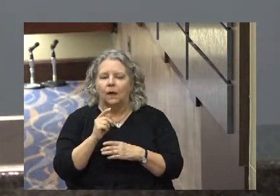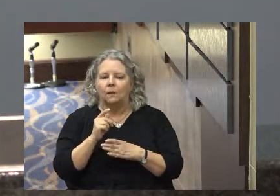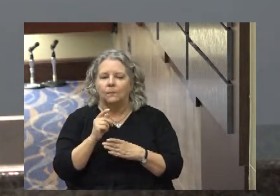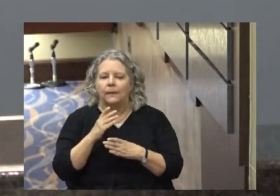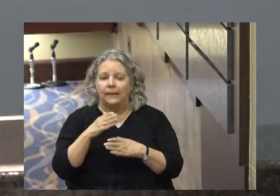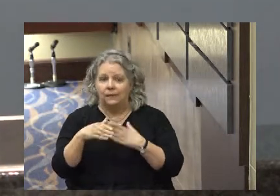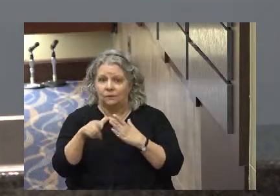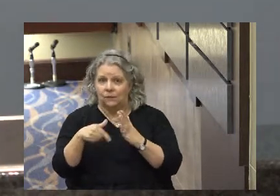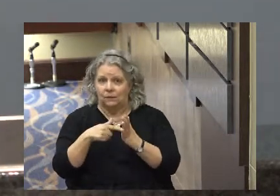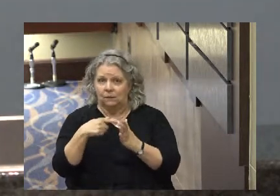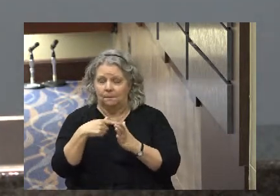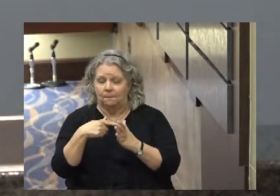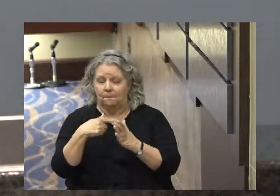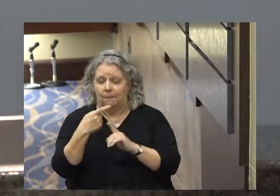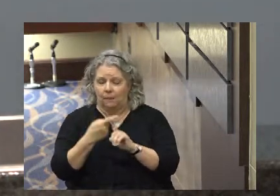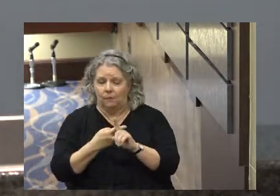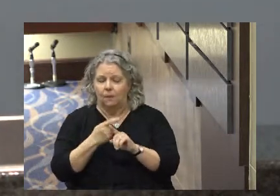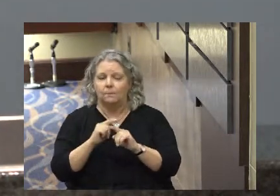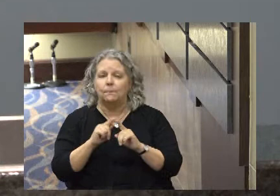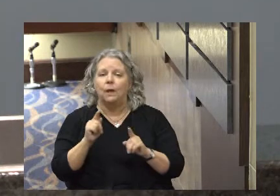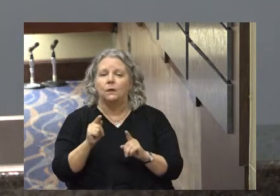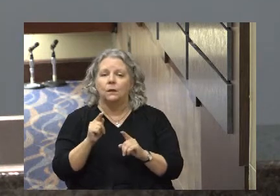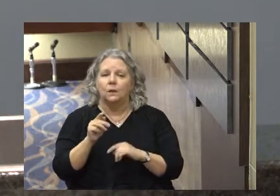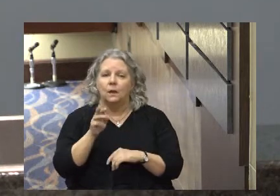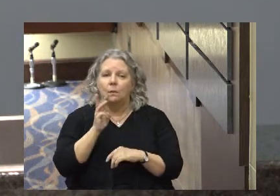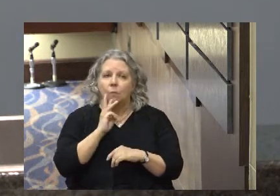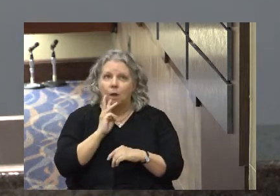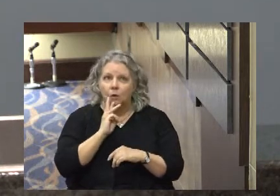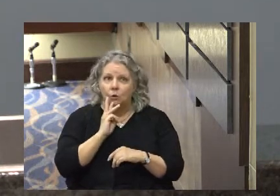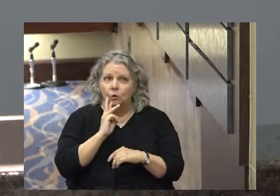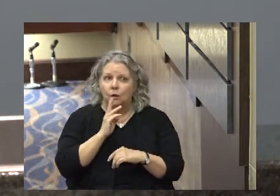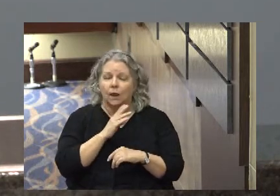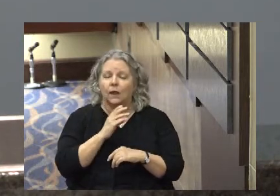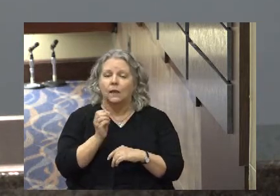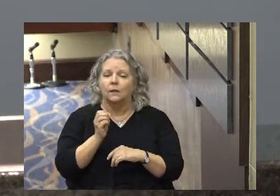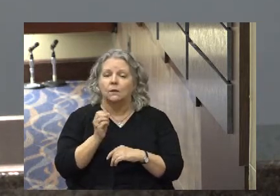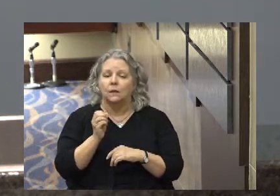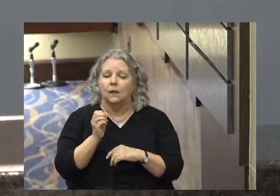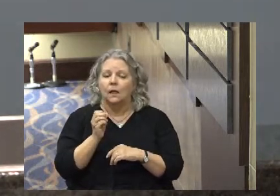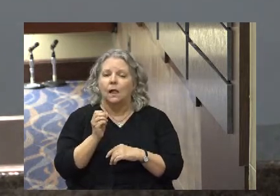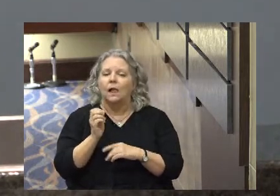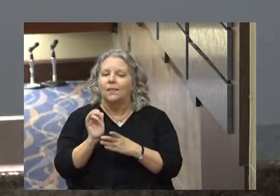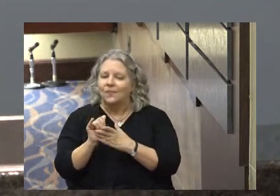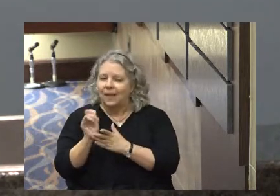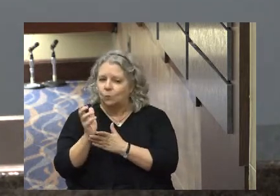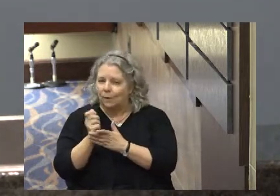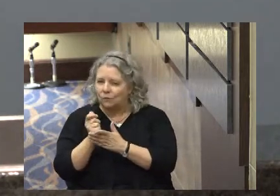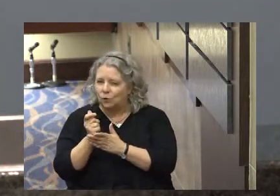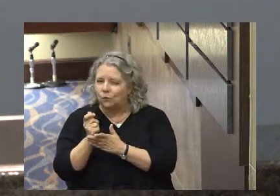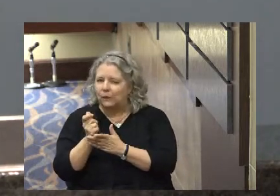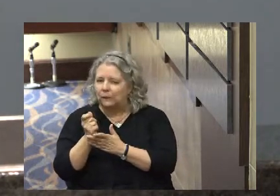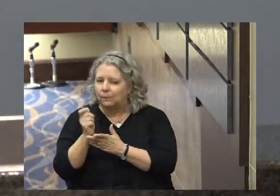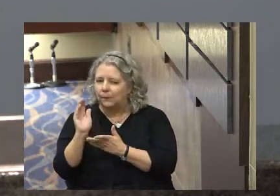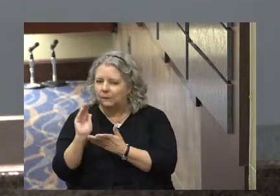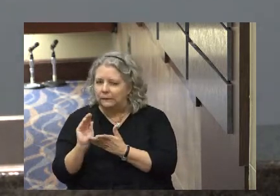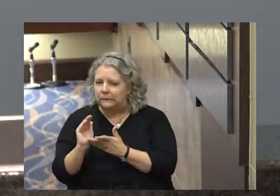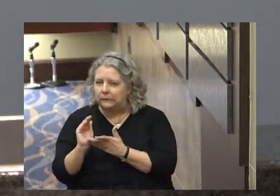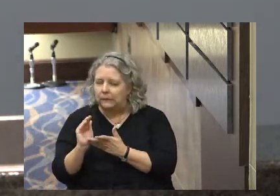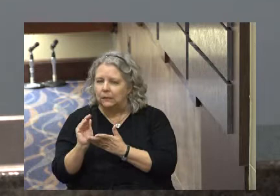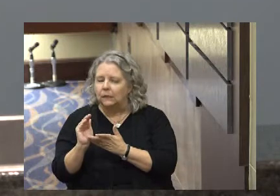this month. But the water and the revenue's down a little bit. I mean, it all kind of stands to reason. We put